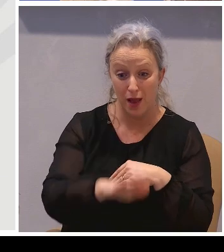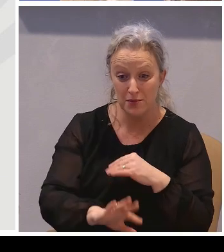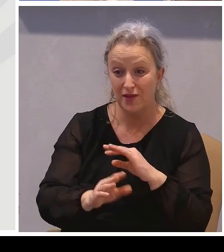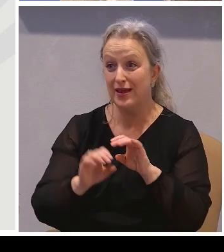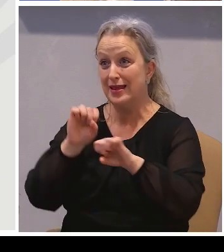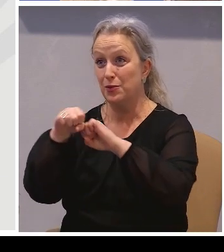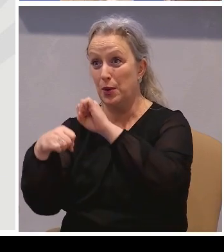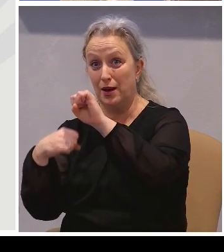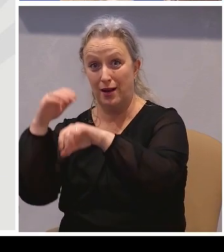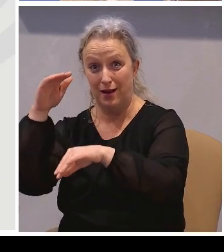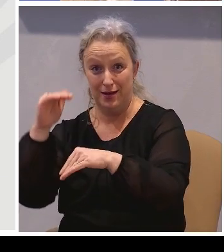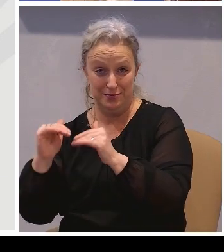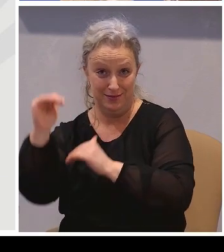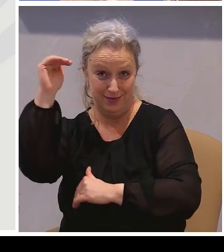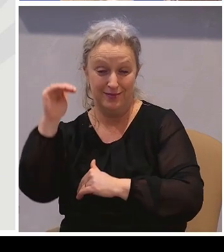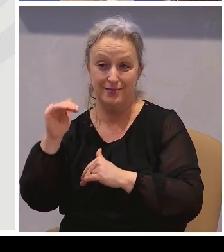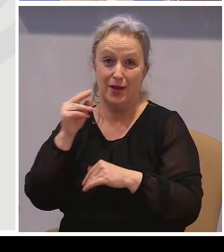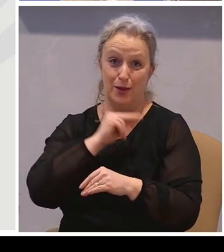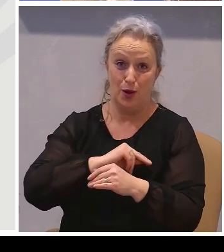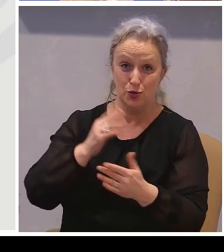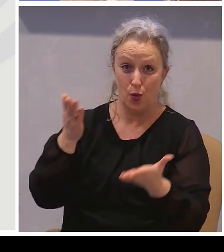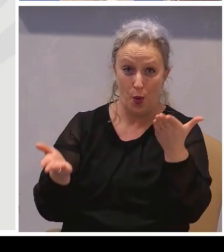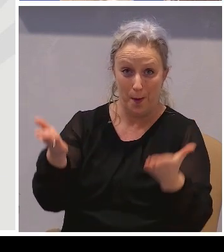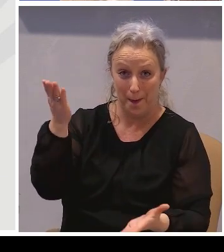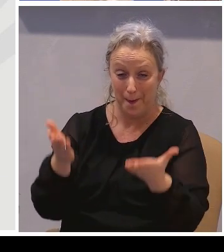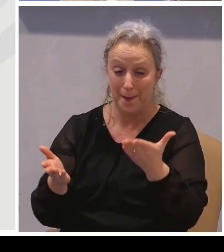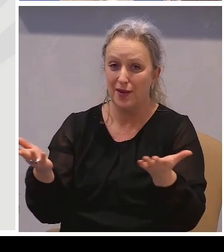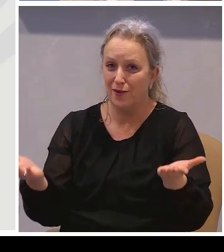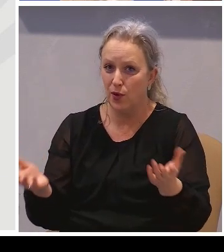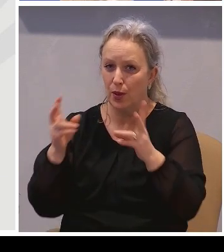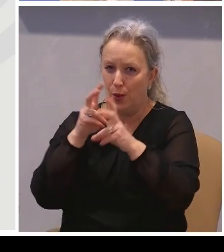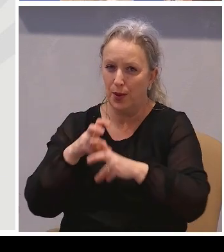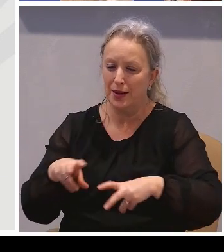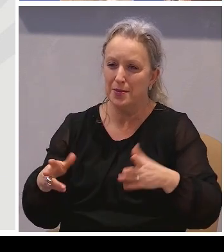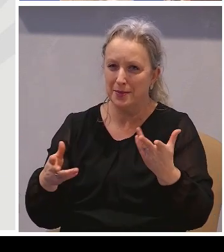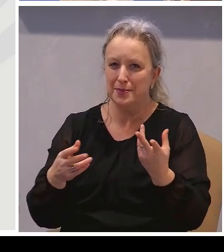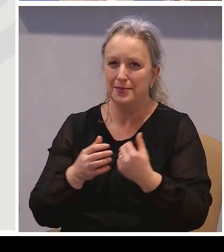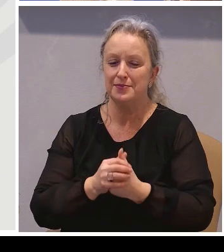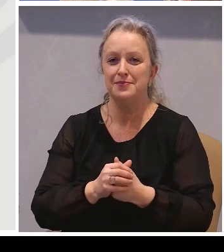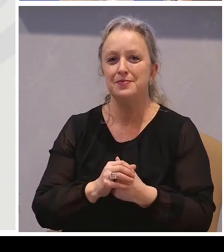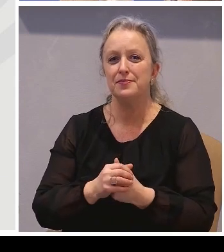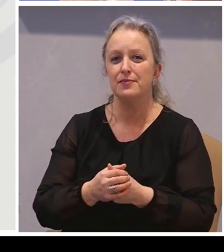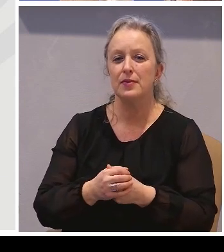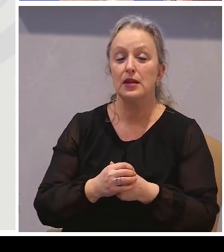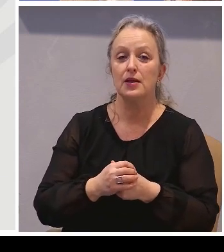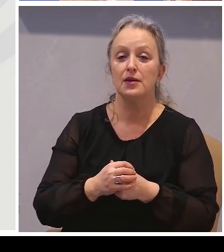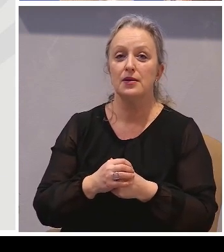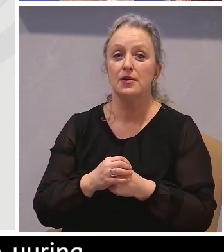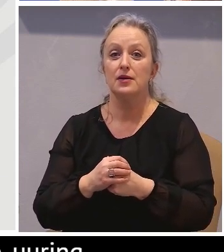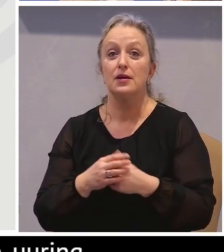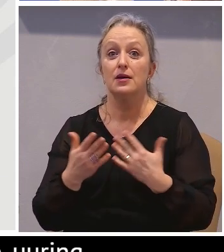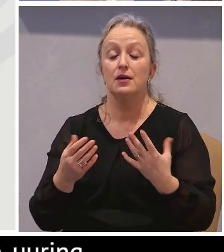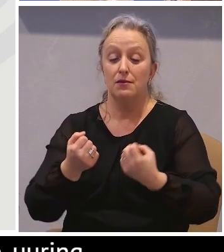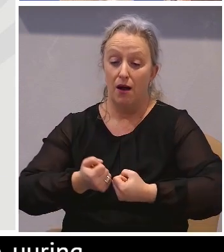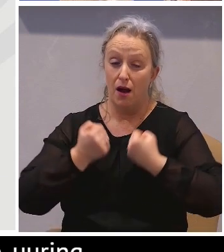the dosage has changed. So this makes it very difficult to draw conclusions. ja kui on pikaajalised